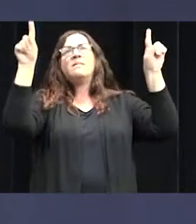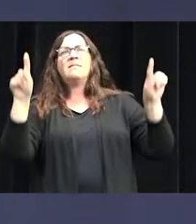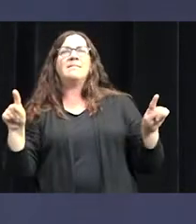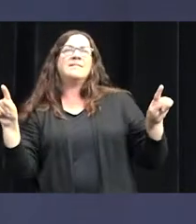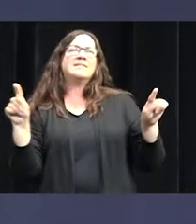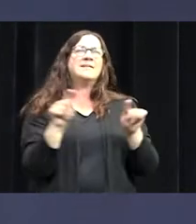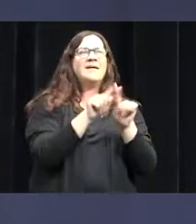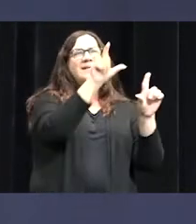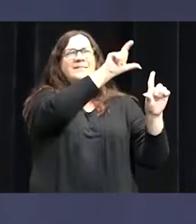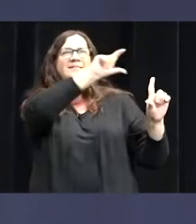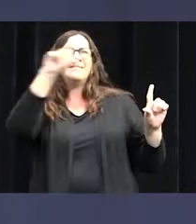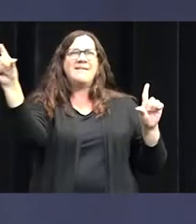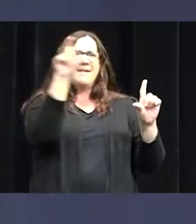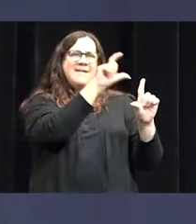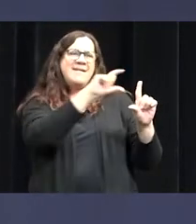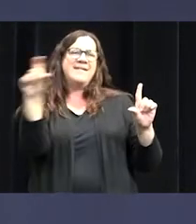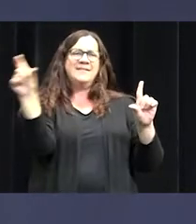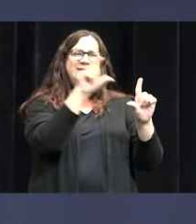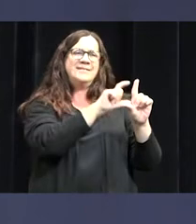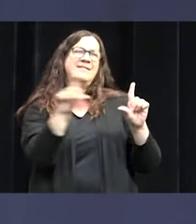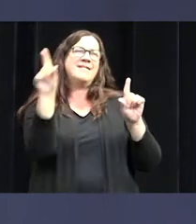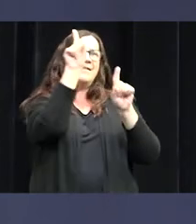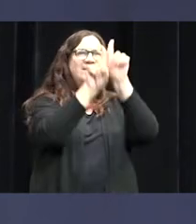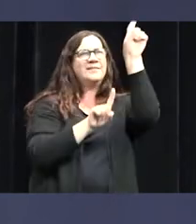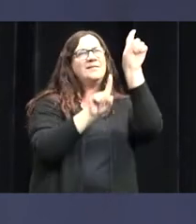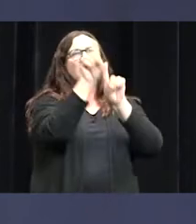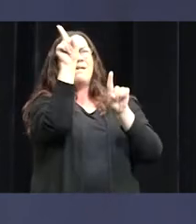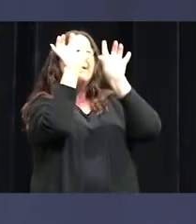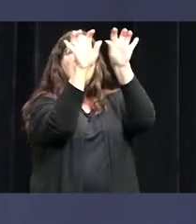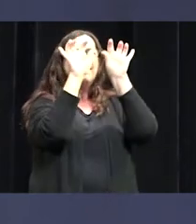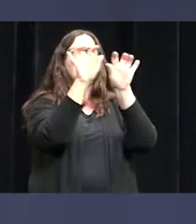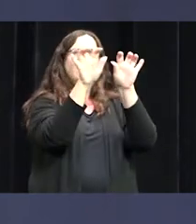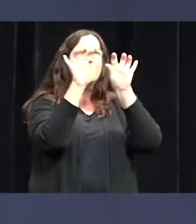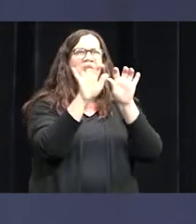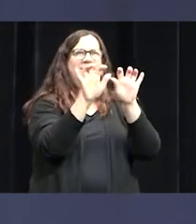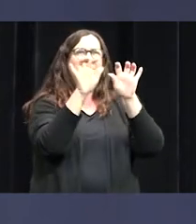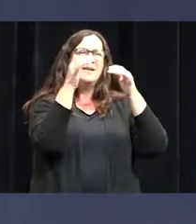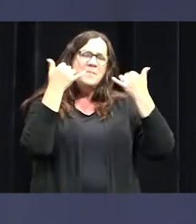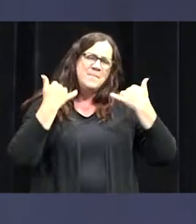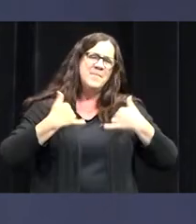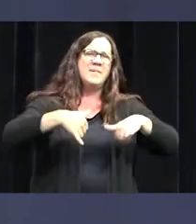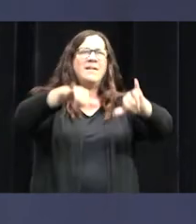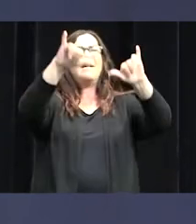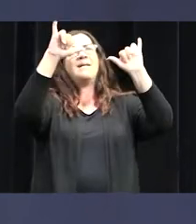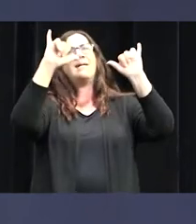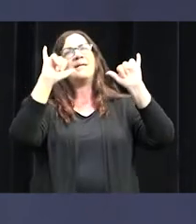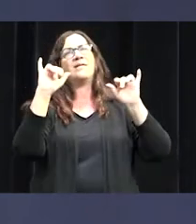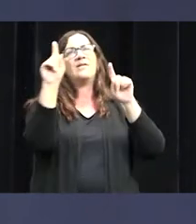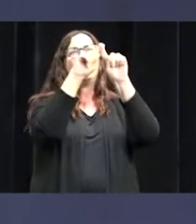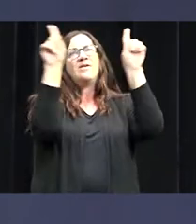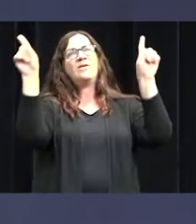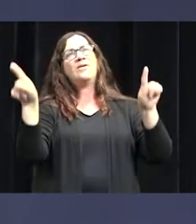oh say does that star spangled